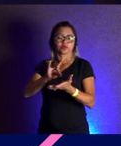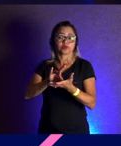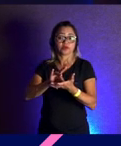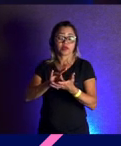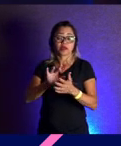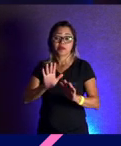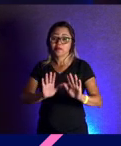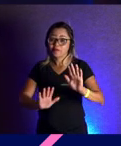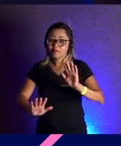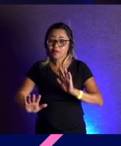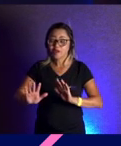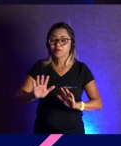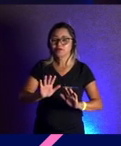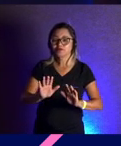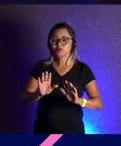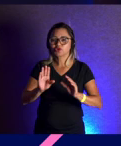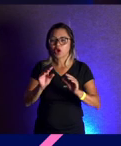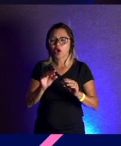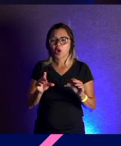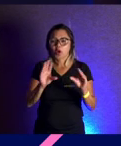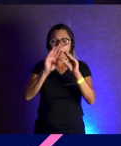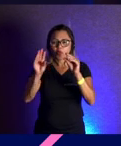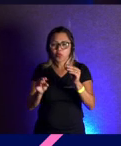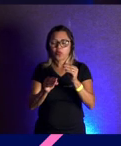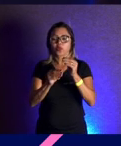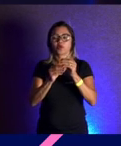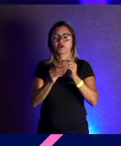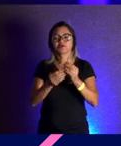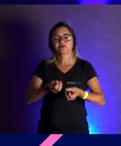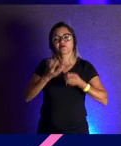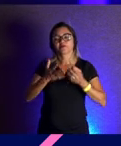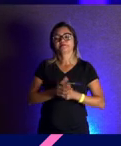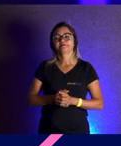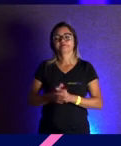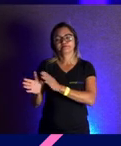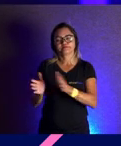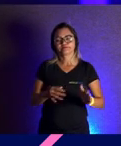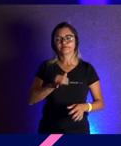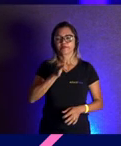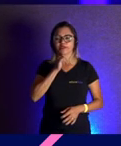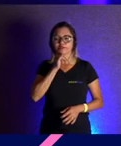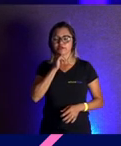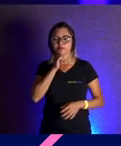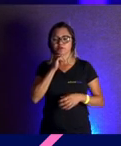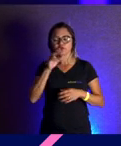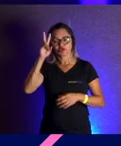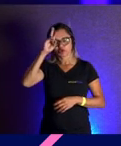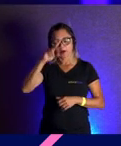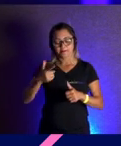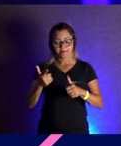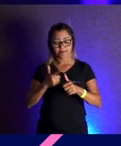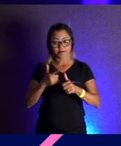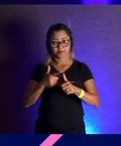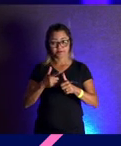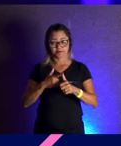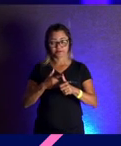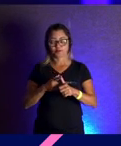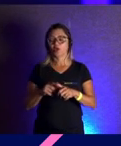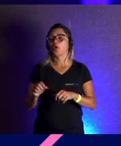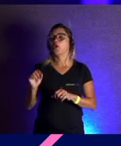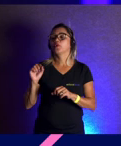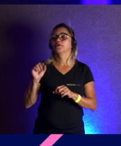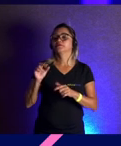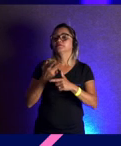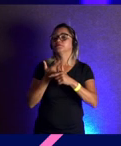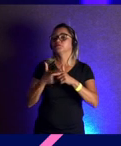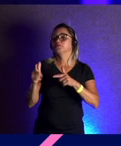of it. So I'm going to tell you a few stories about that. First, let me tell you a little bit more about the topic. Let's